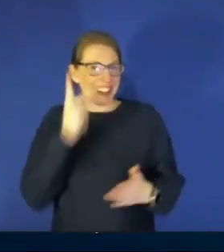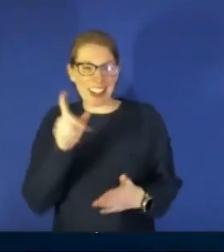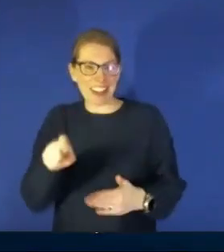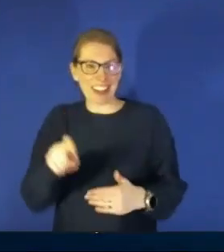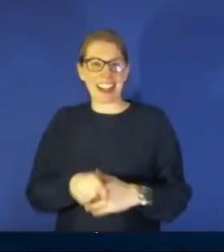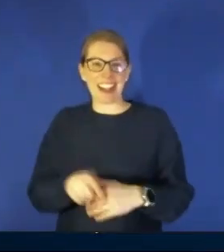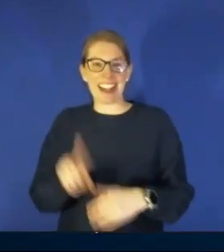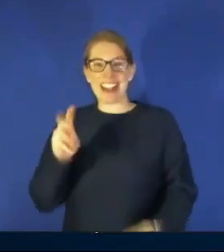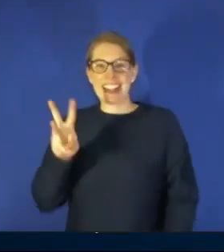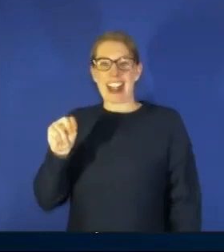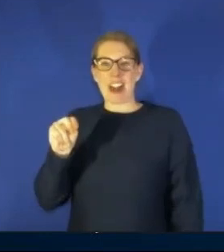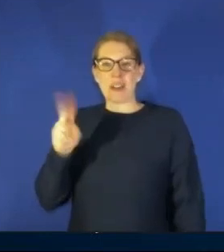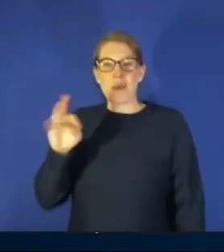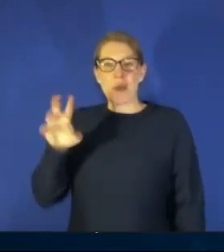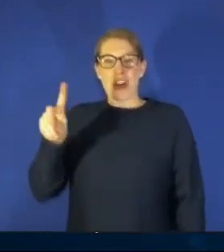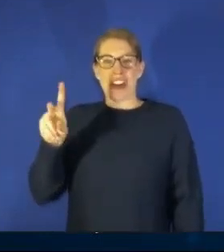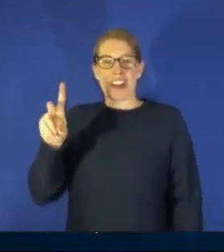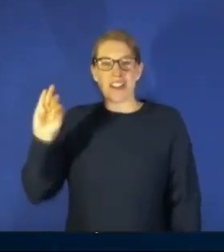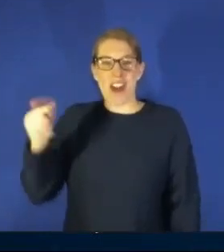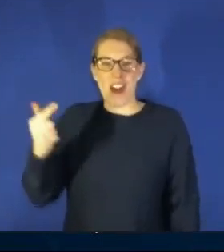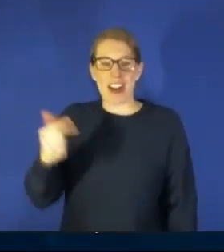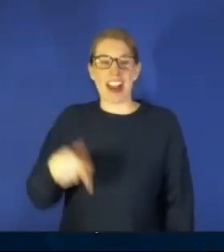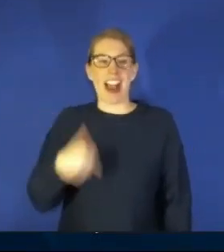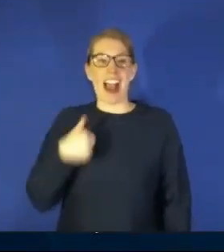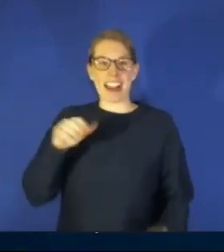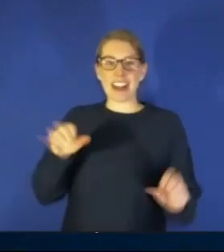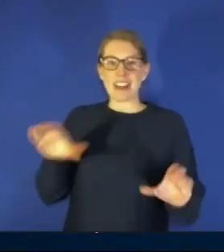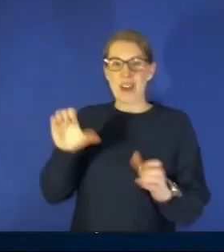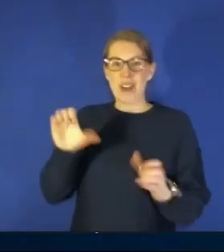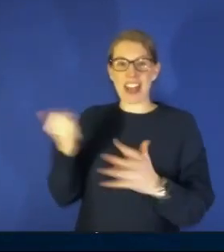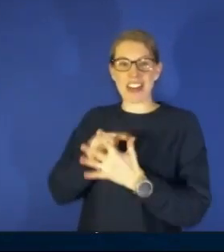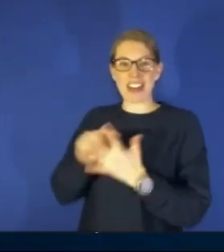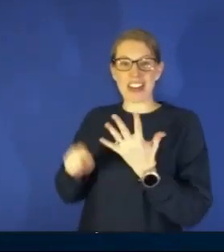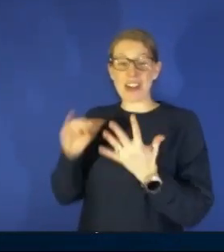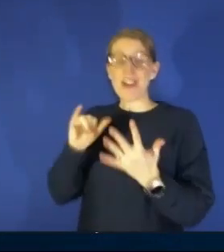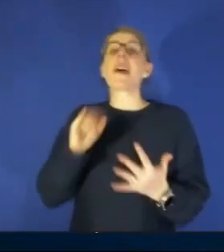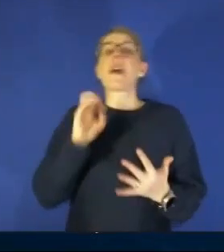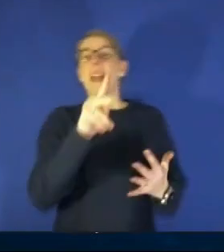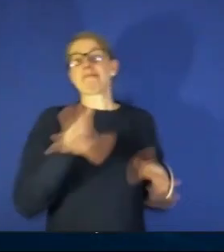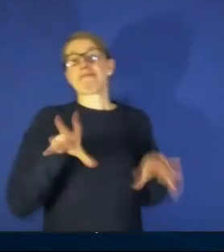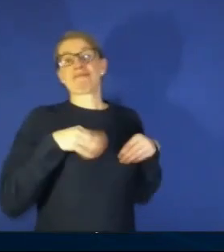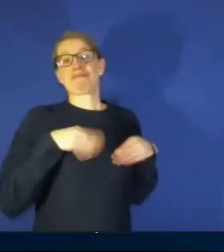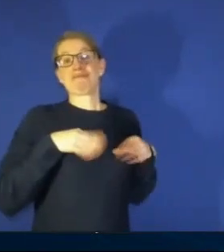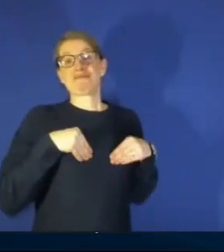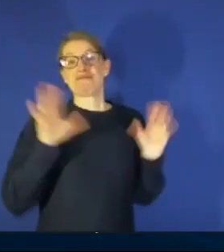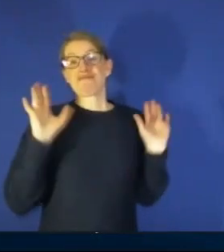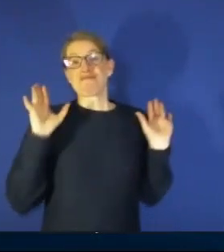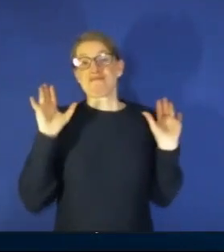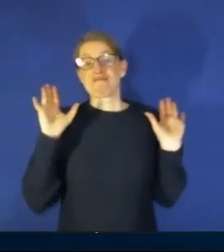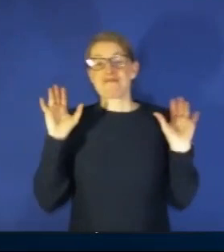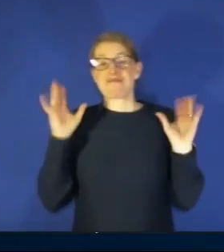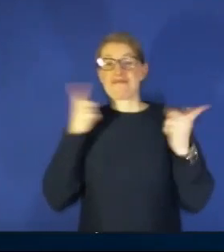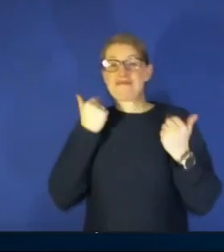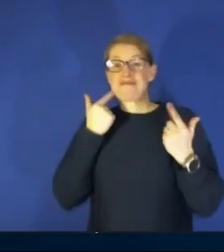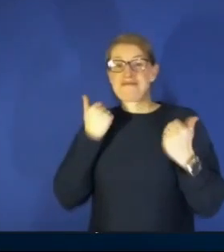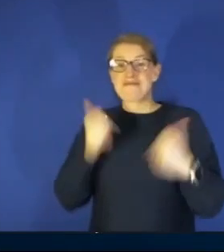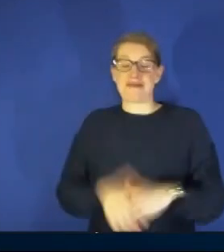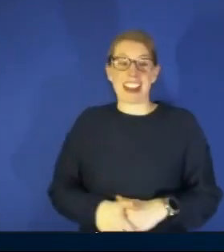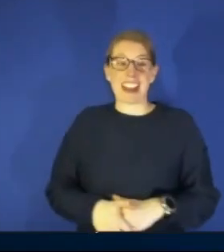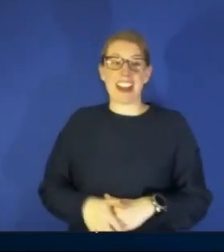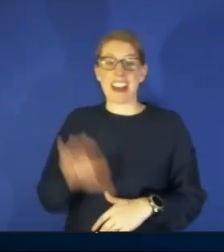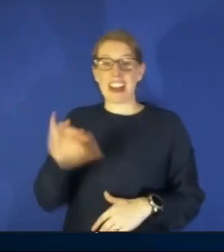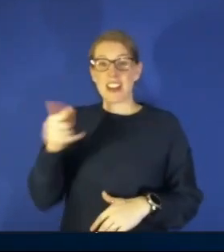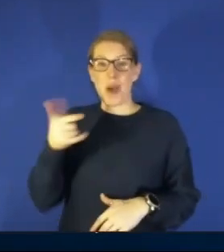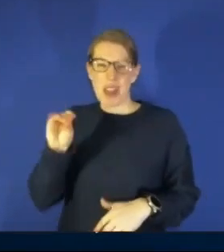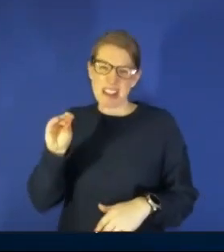is that the other one? I can do that too. Okay, Yeah. we will take your word for it. Yeah, yoga's good stuff. I'm more of a Pilates guy, but yoga's